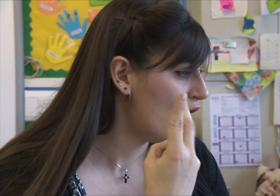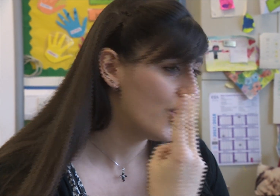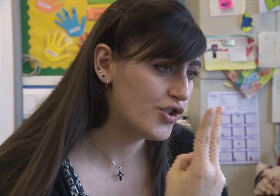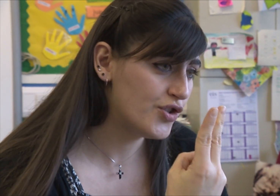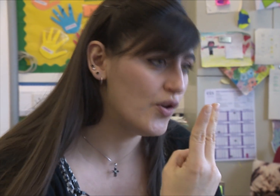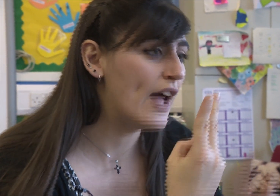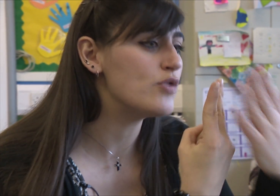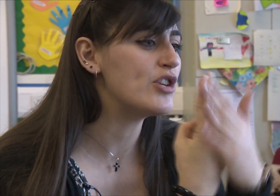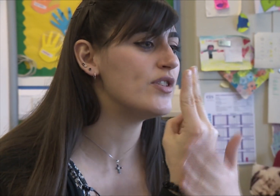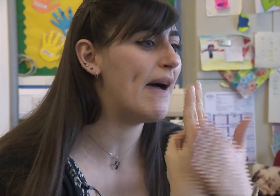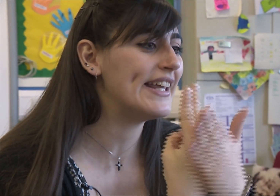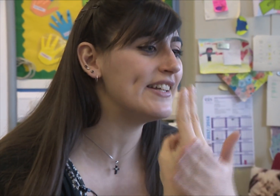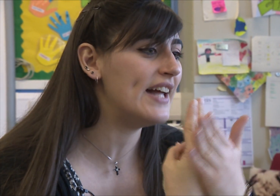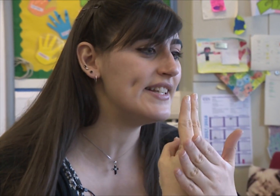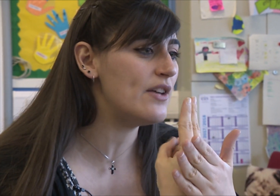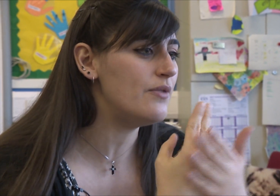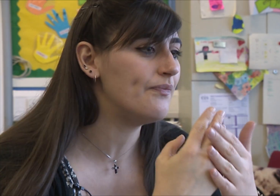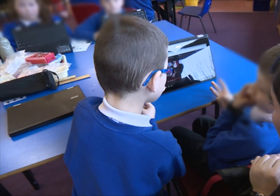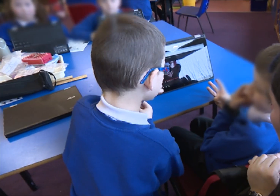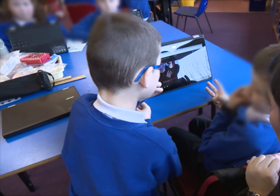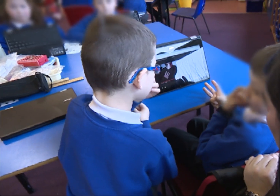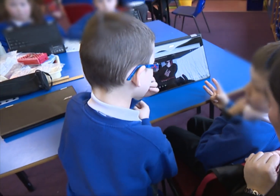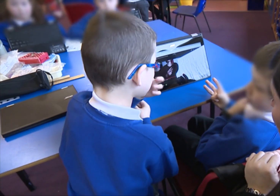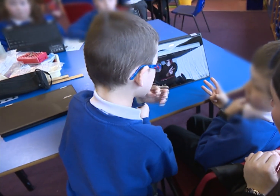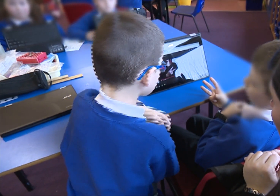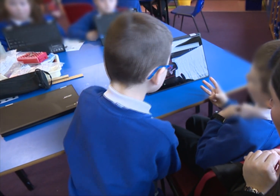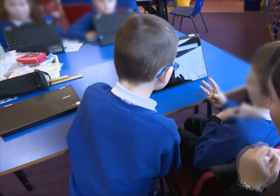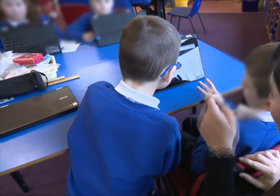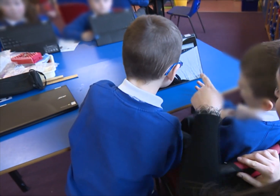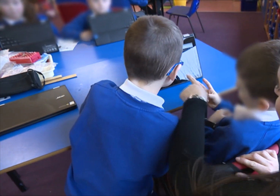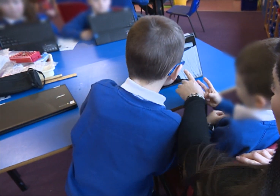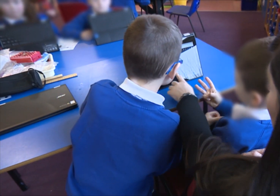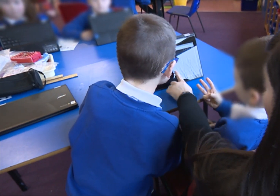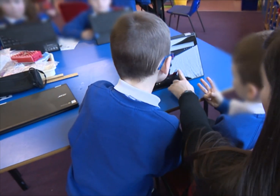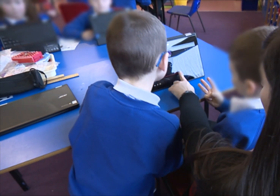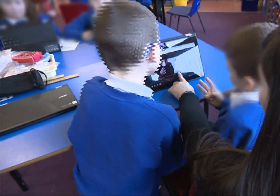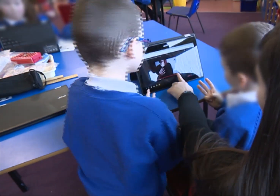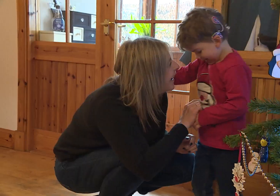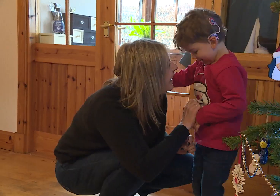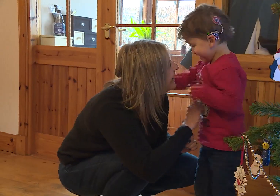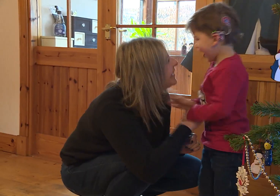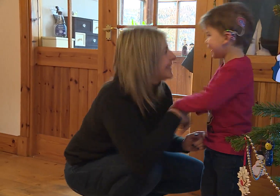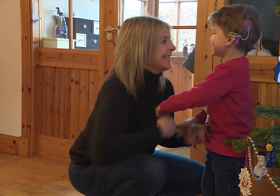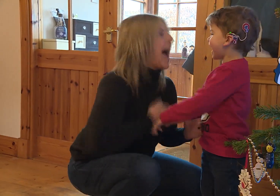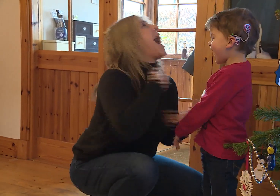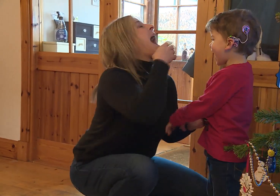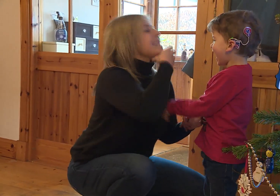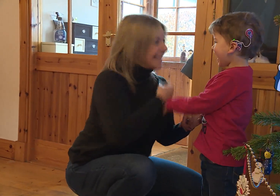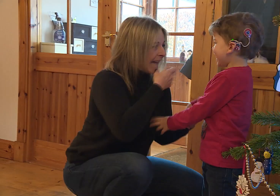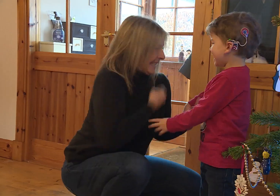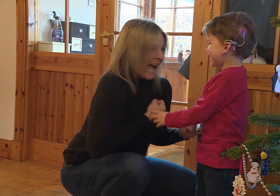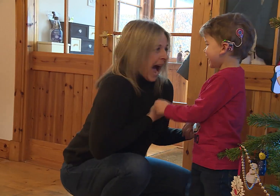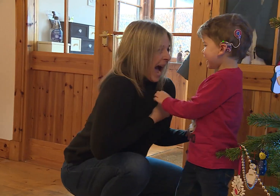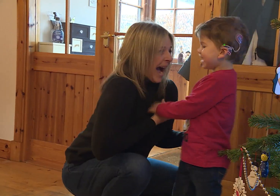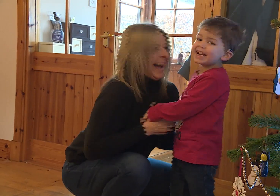One, two. Andrew, make sure the back of your hand is out. They're also offering more sign language qualifications. But Victoria says